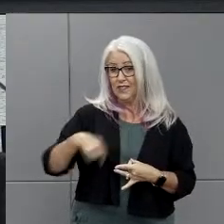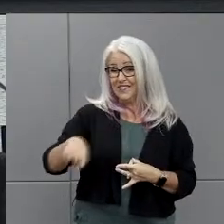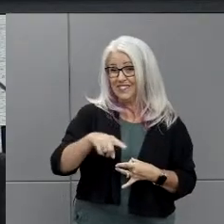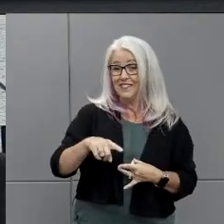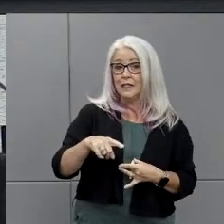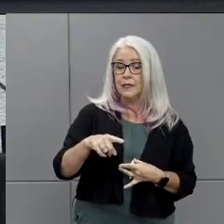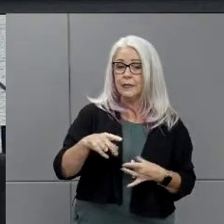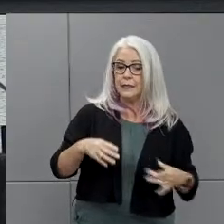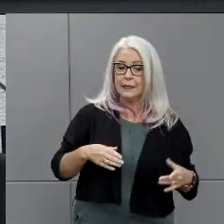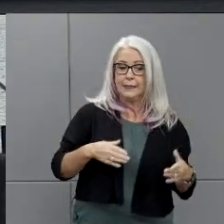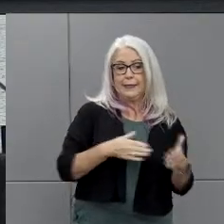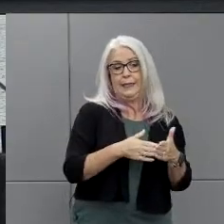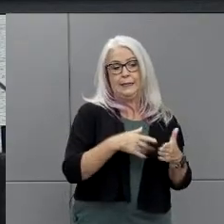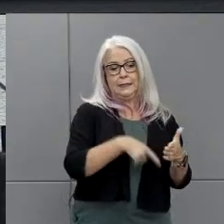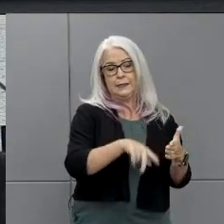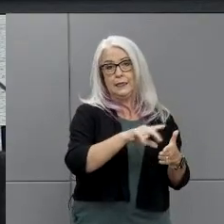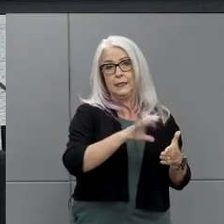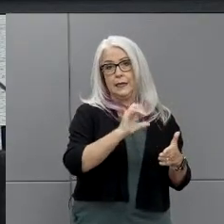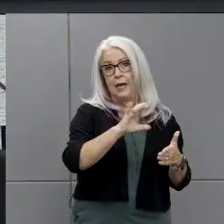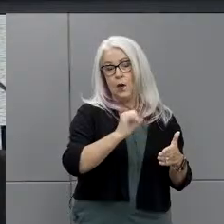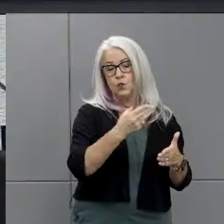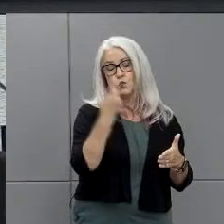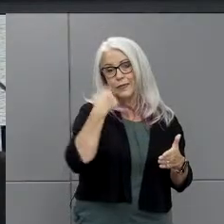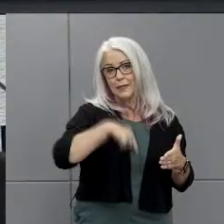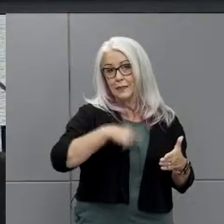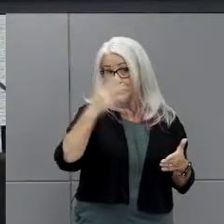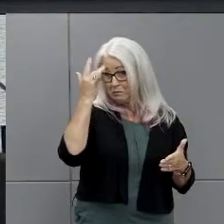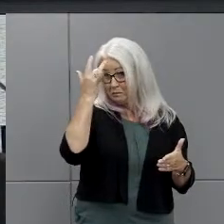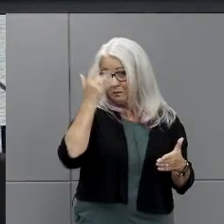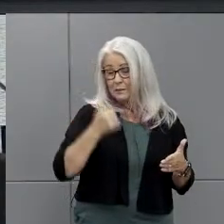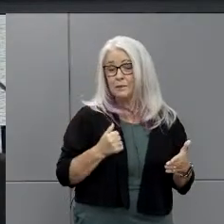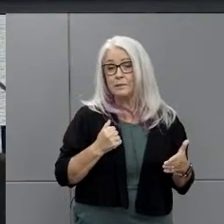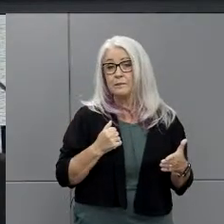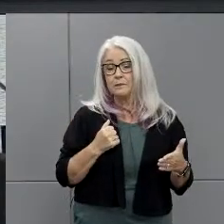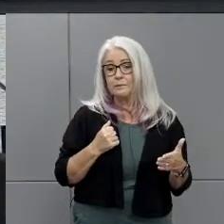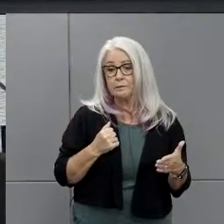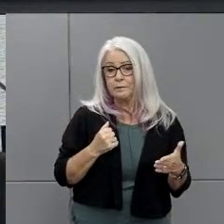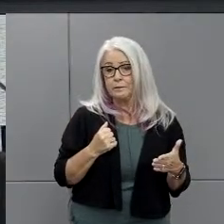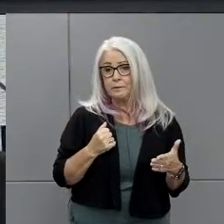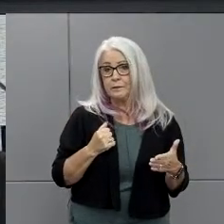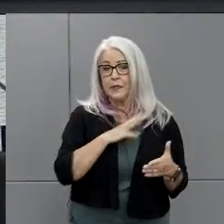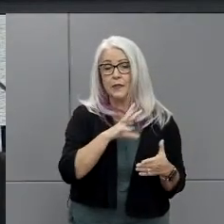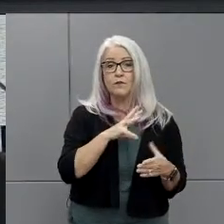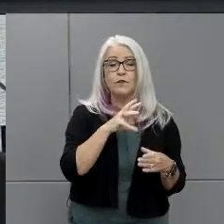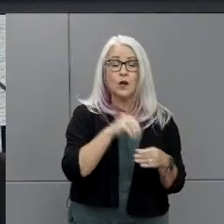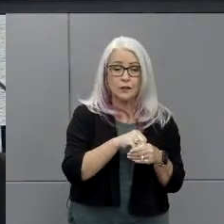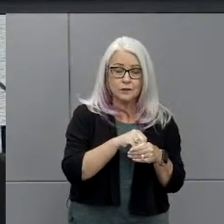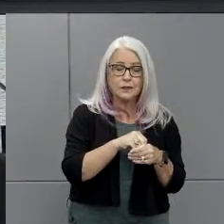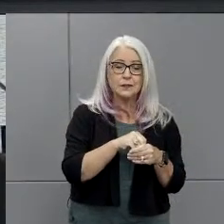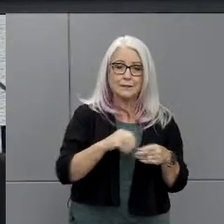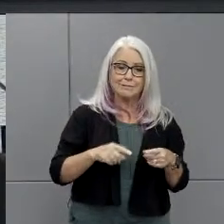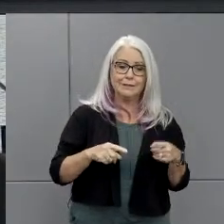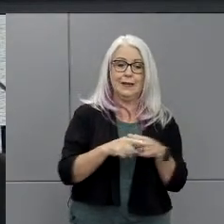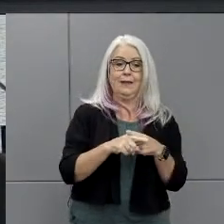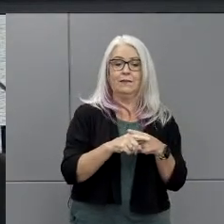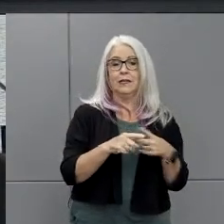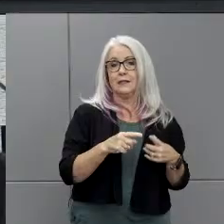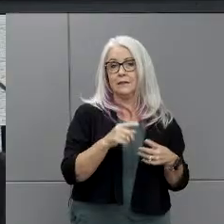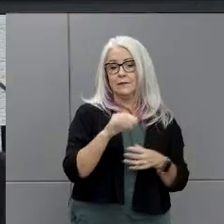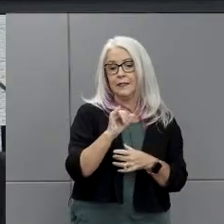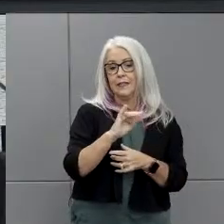against Trustee Couch. Specifically, it's a conflict of interest. It involves conflict of interest. Trustee